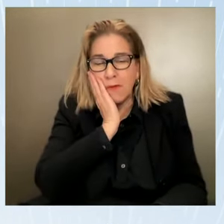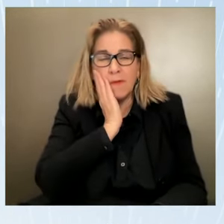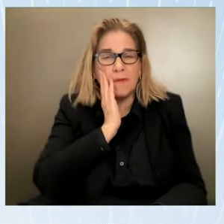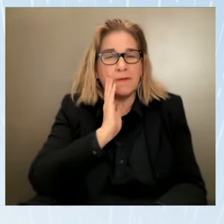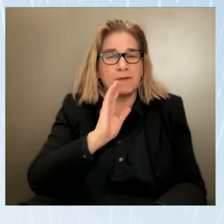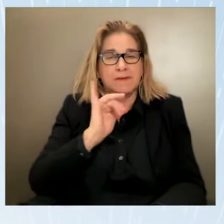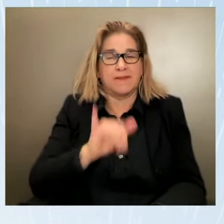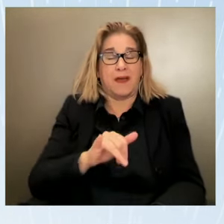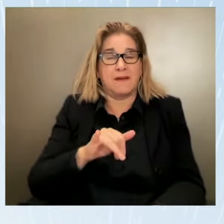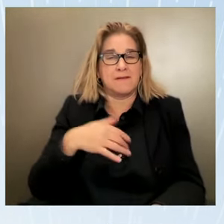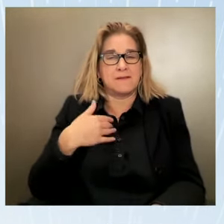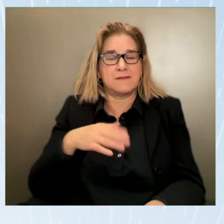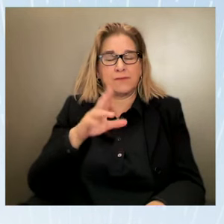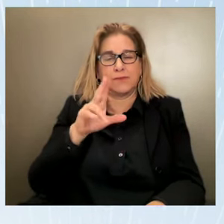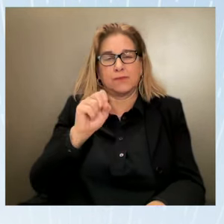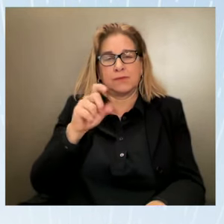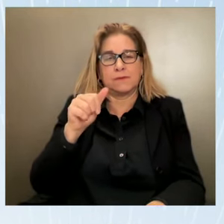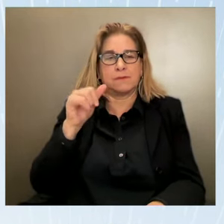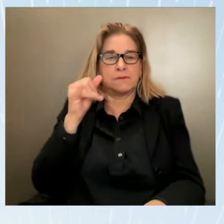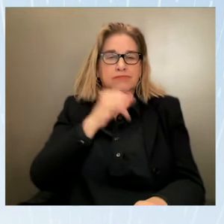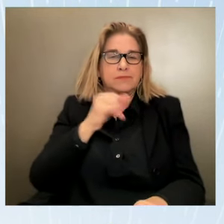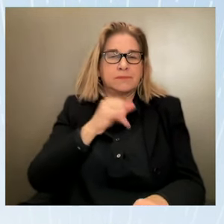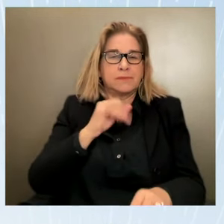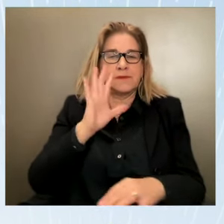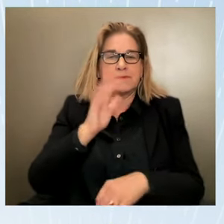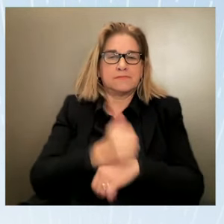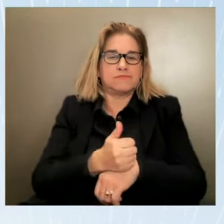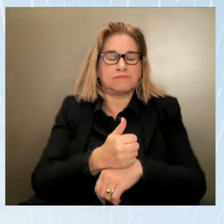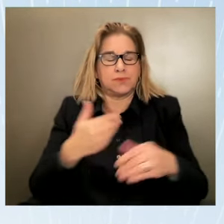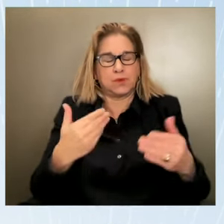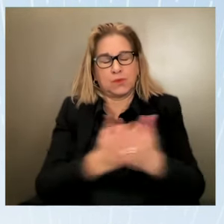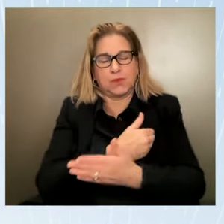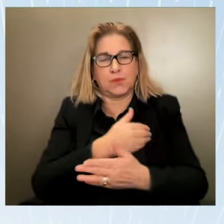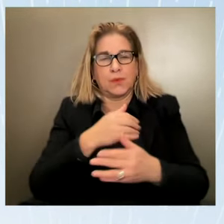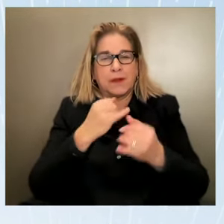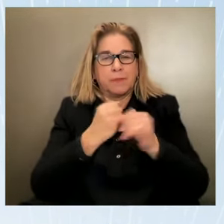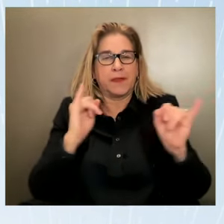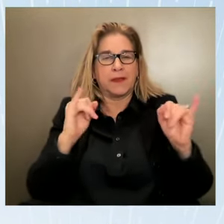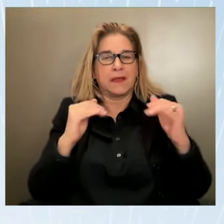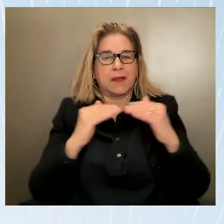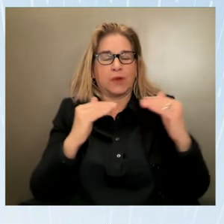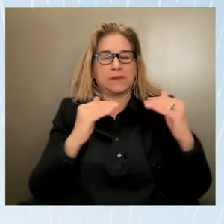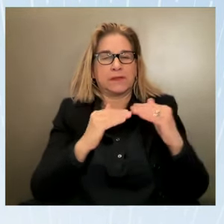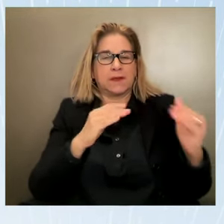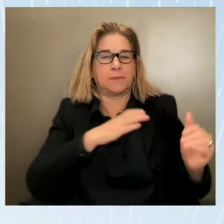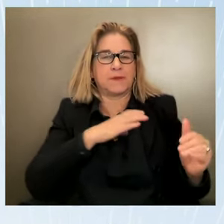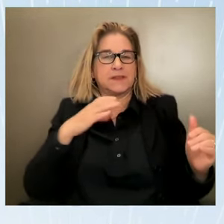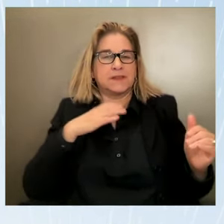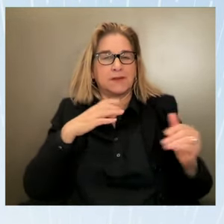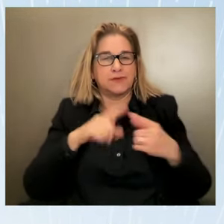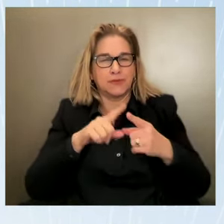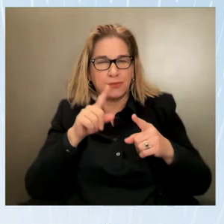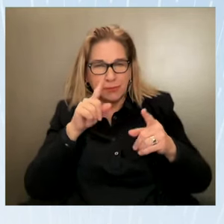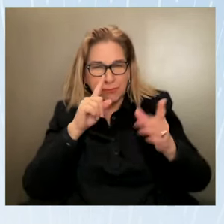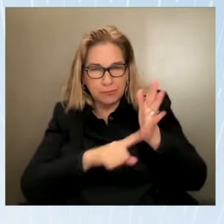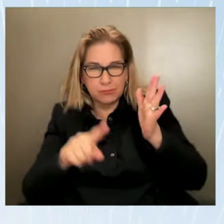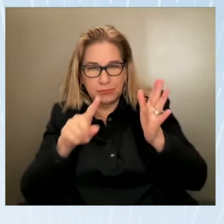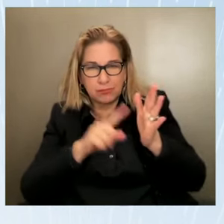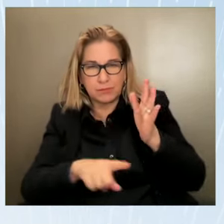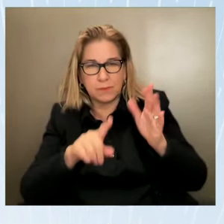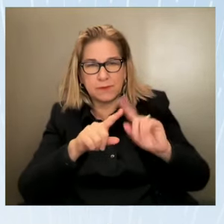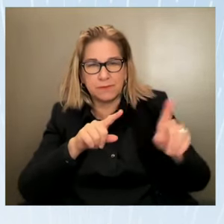commission to examine USDA programs and services to include how we can better provide farm worker resources and